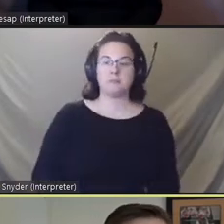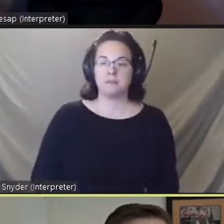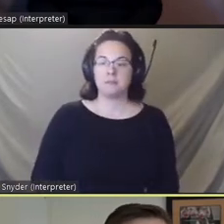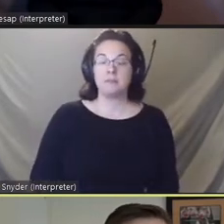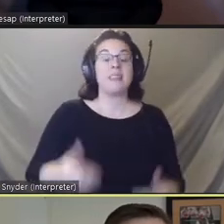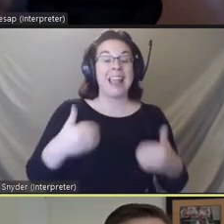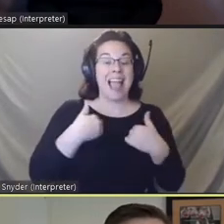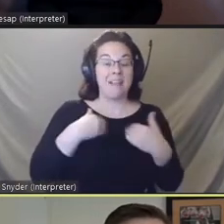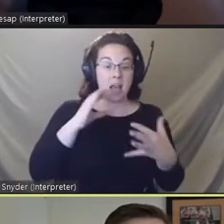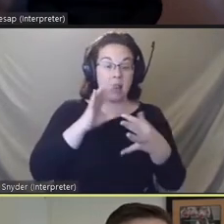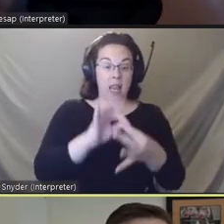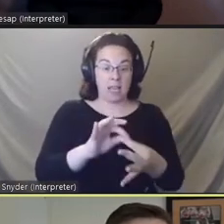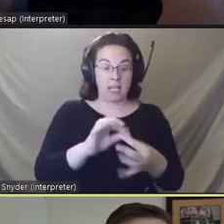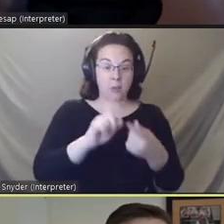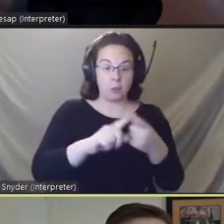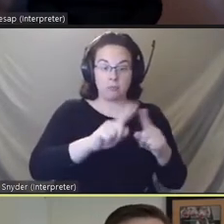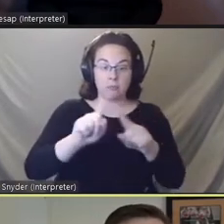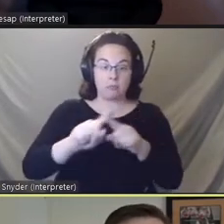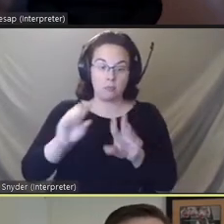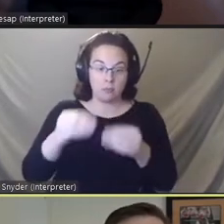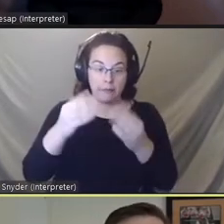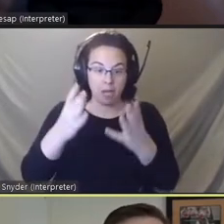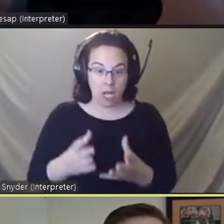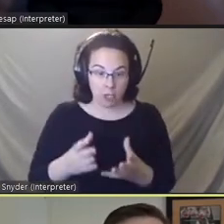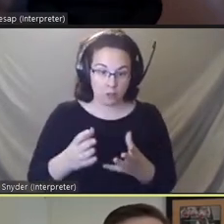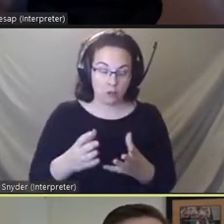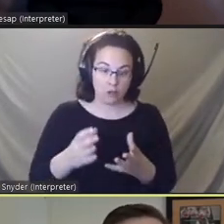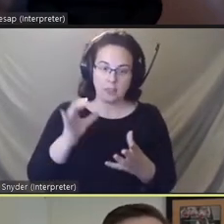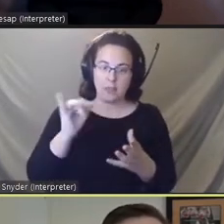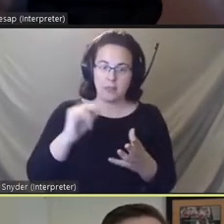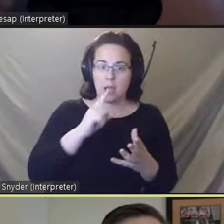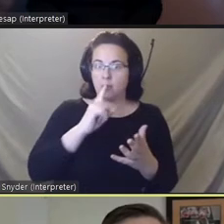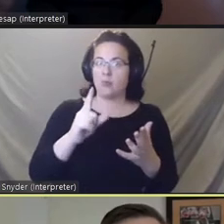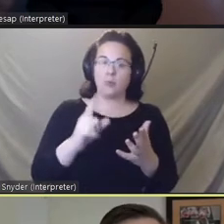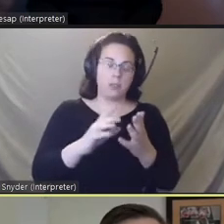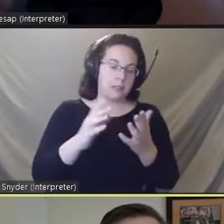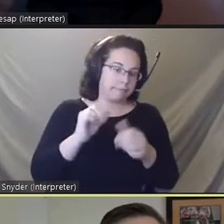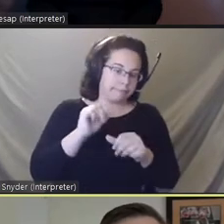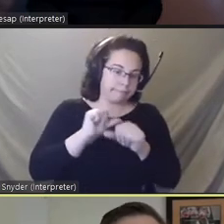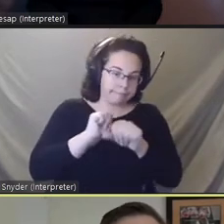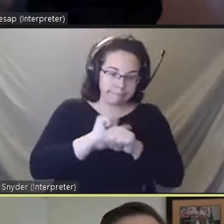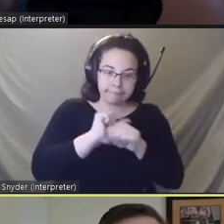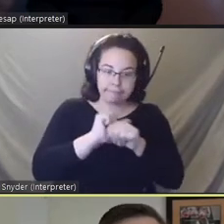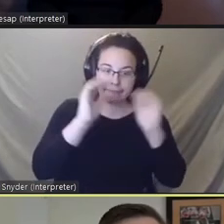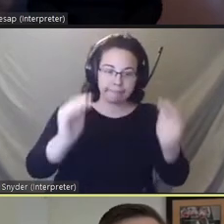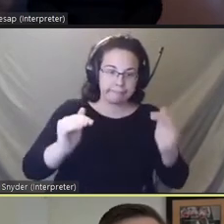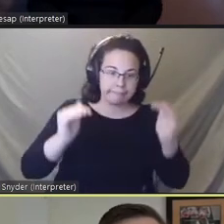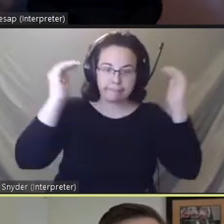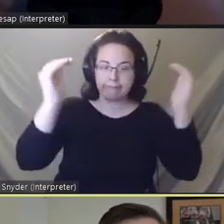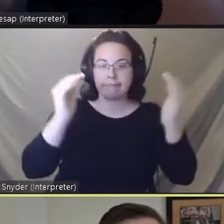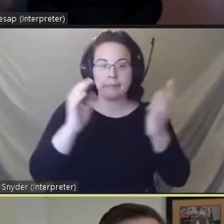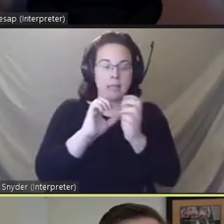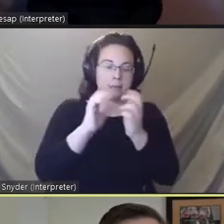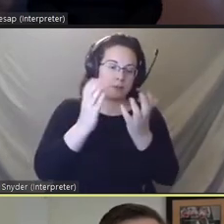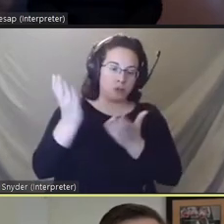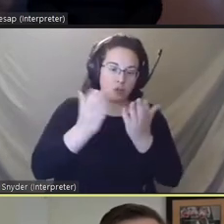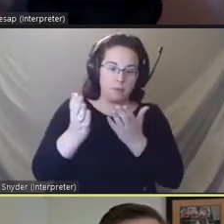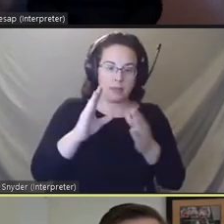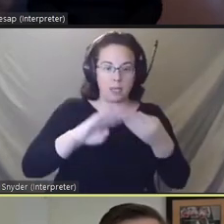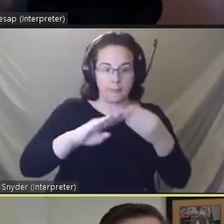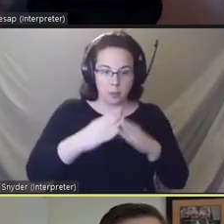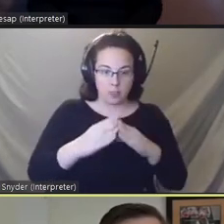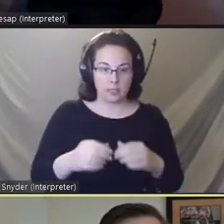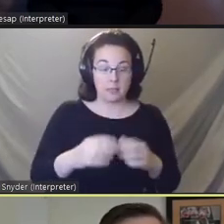It contains a link to a list of providers that have gone above and beyond the Keep Americans Connected pledge to serve their communities. A number of those